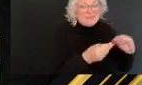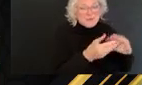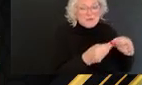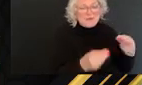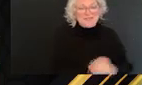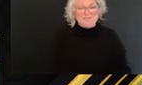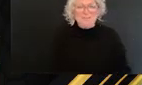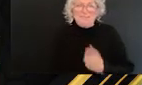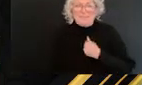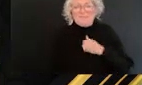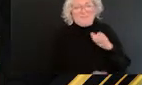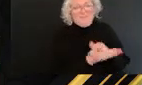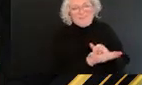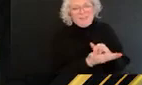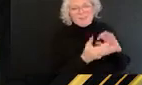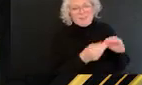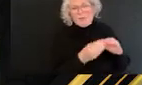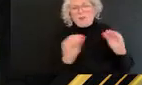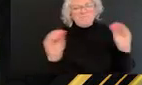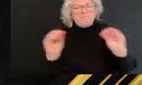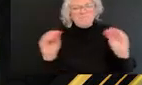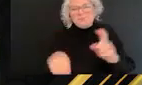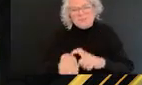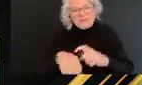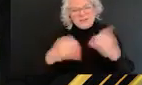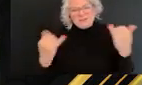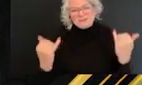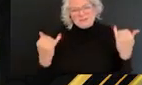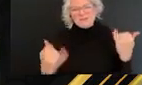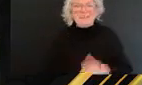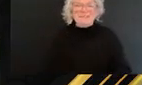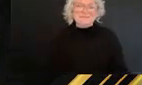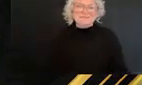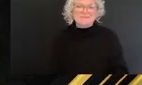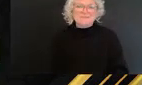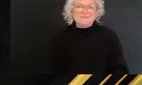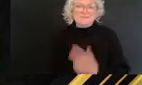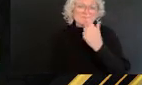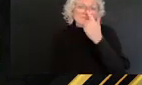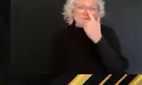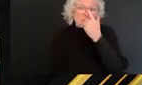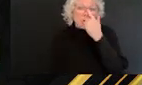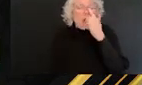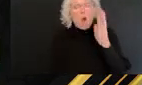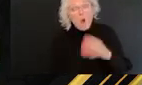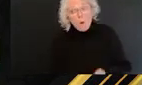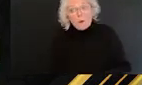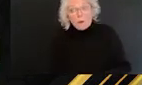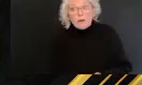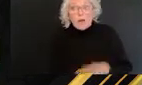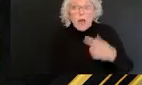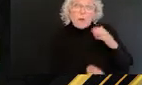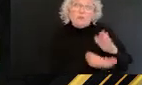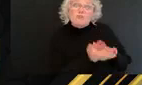business story, and I love to tell it. We just don't have time today. The shout out to please, if I will, to our